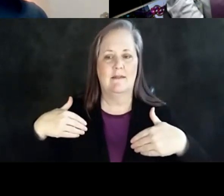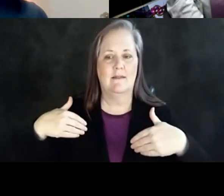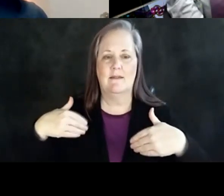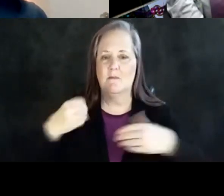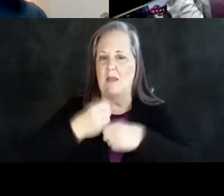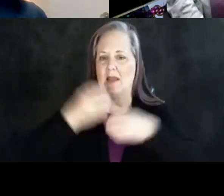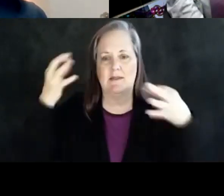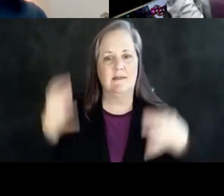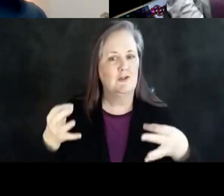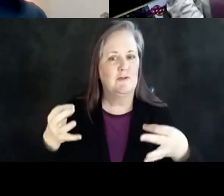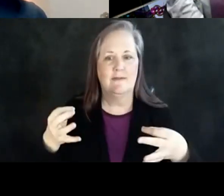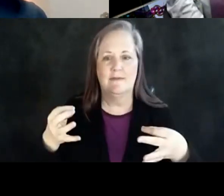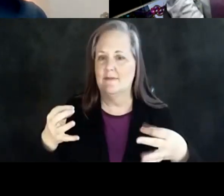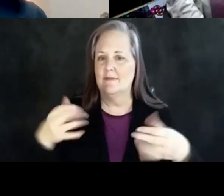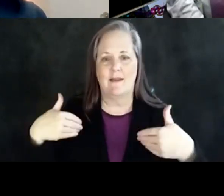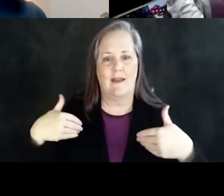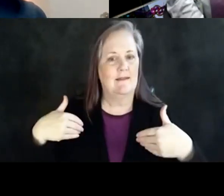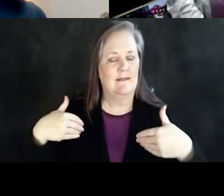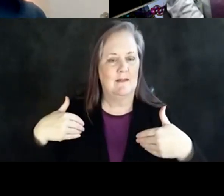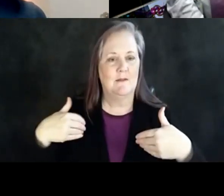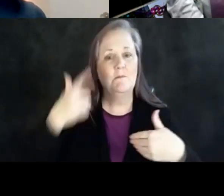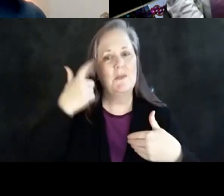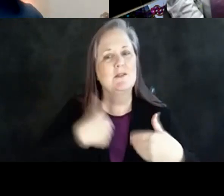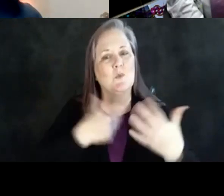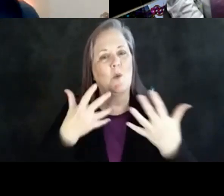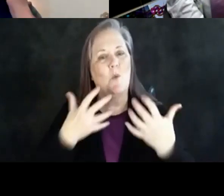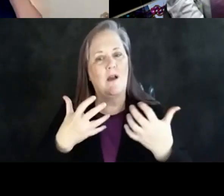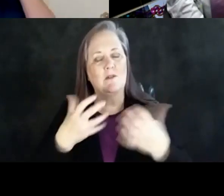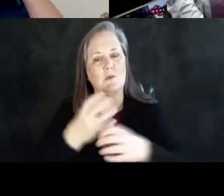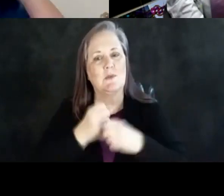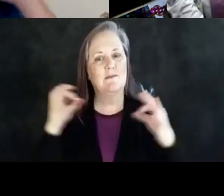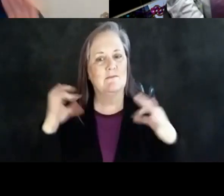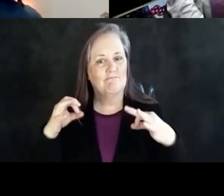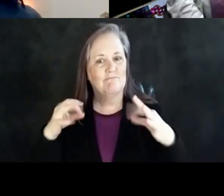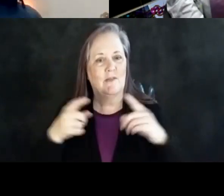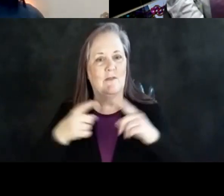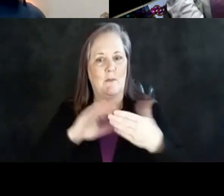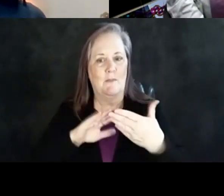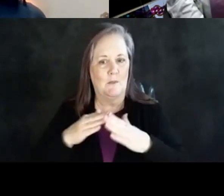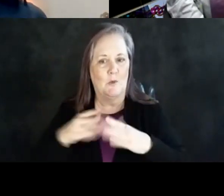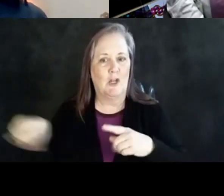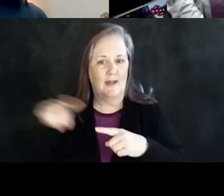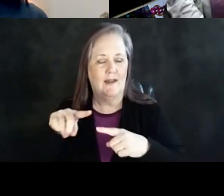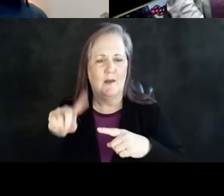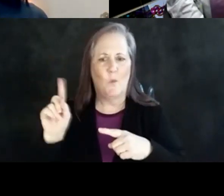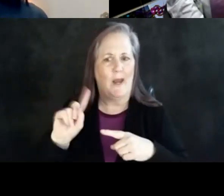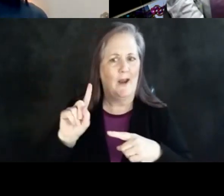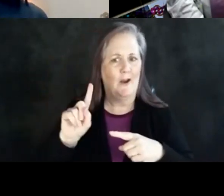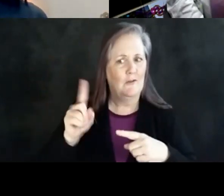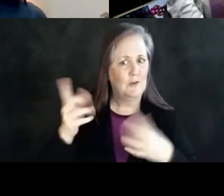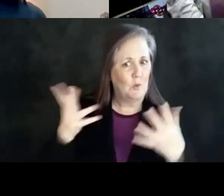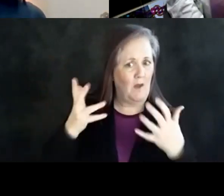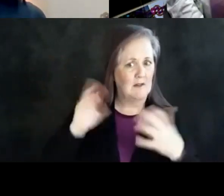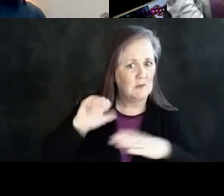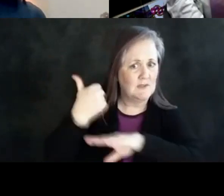made decisions on any because we would like to be able to get input from our community members in terms of where would they like it.